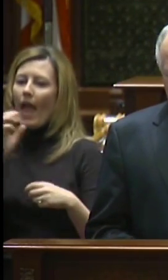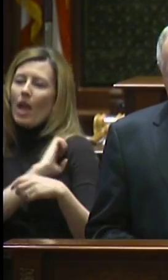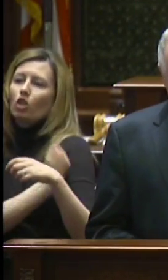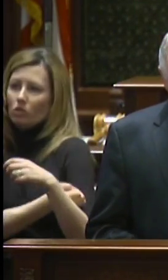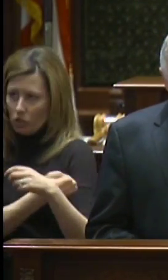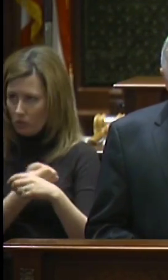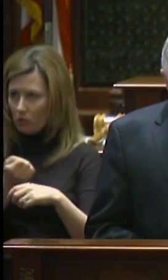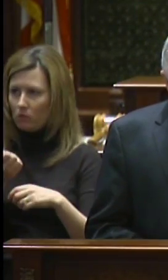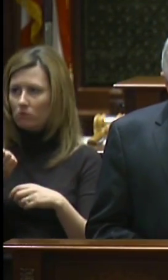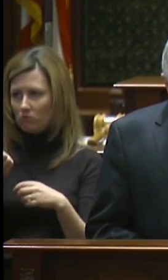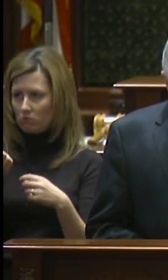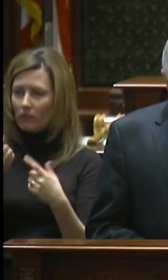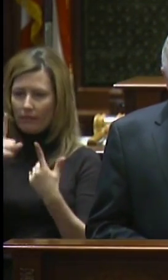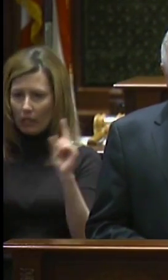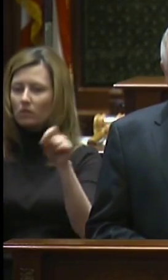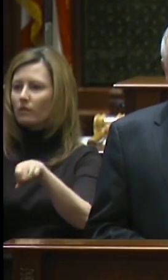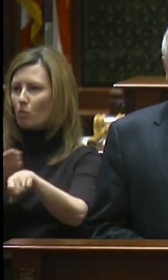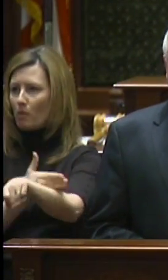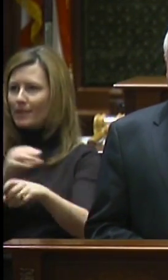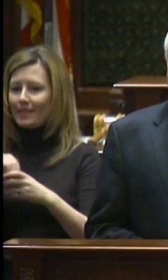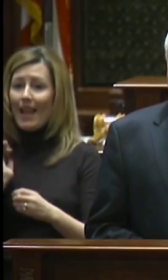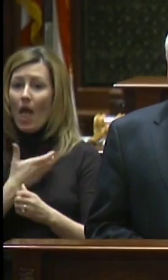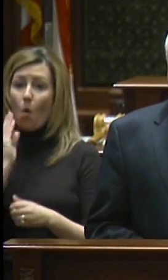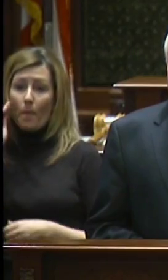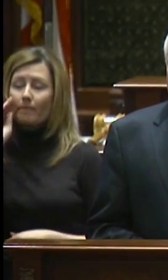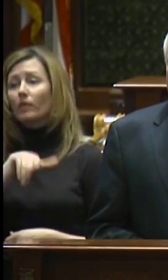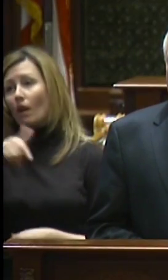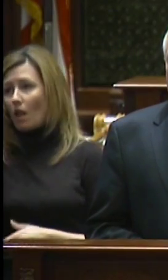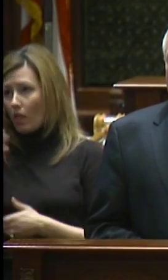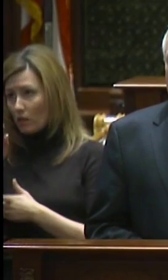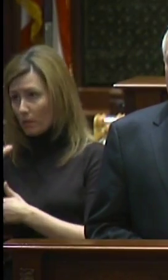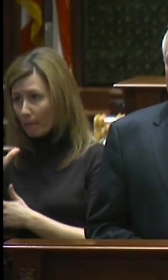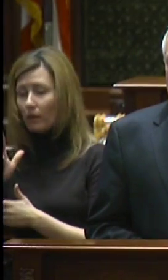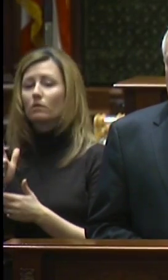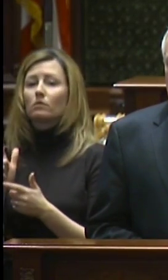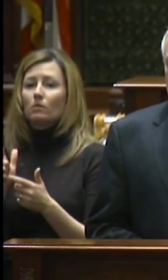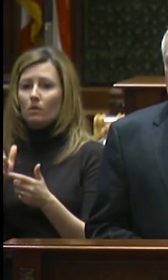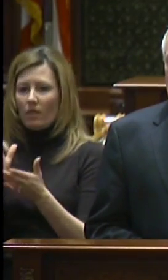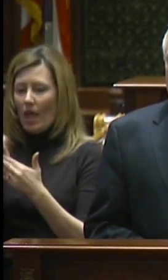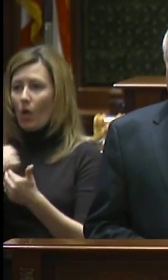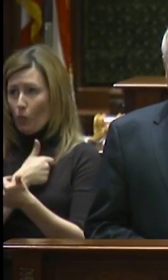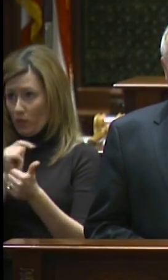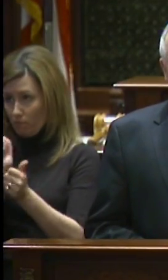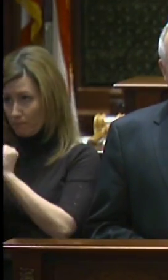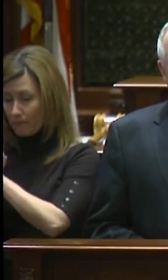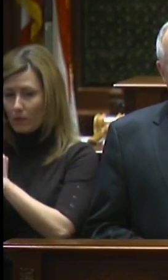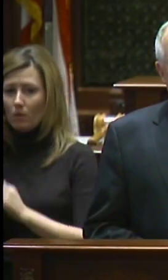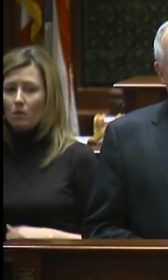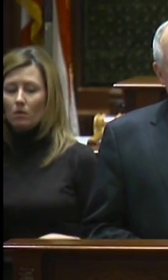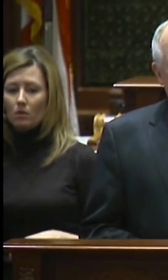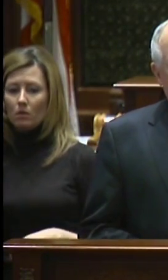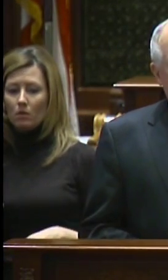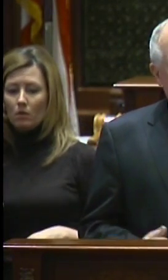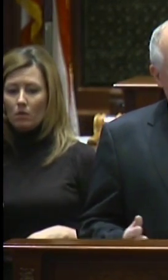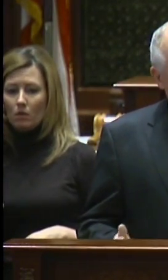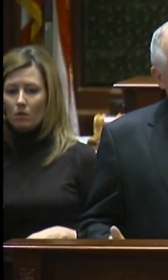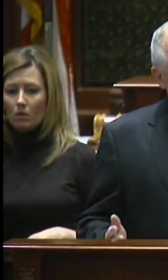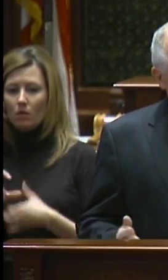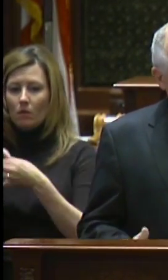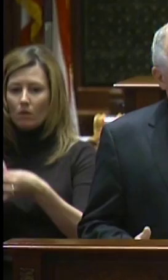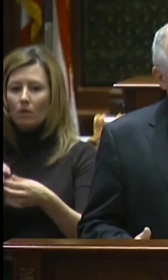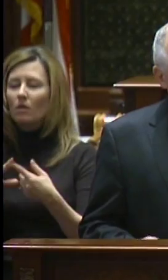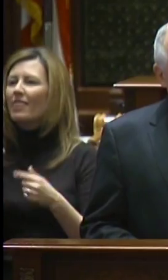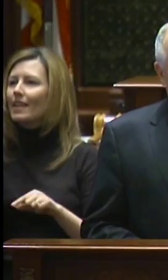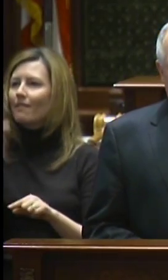improvements in our home. Yet another consumer bill, a very important one that we enacted, was to deal with the issue of denial